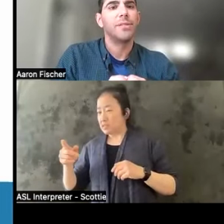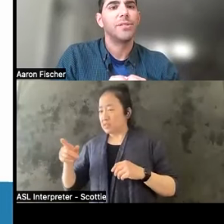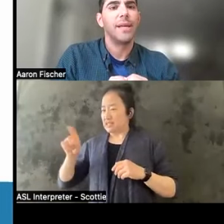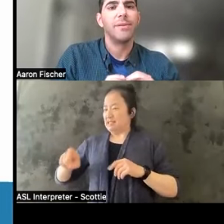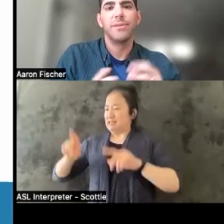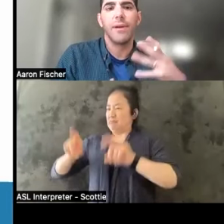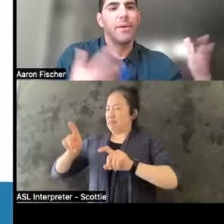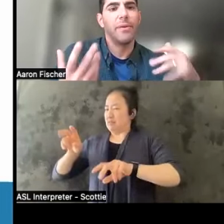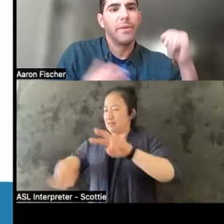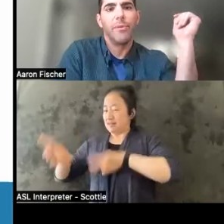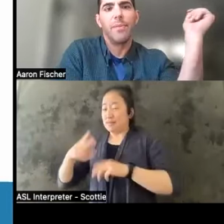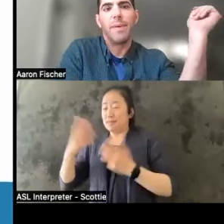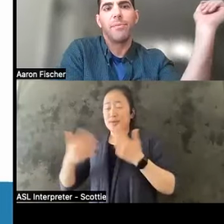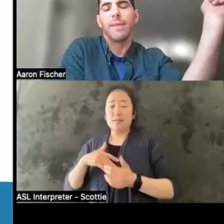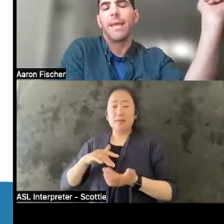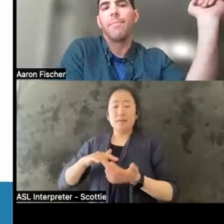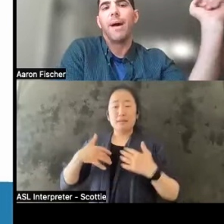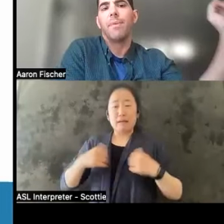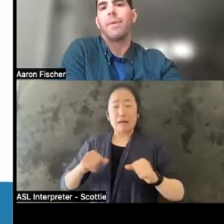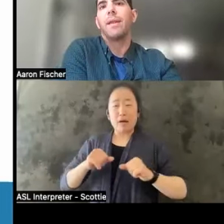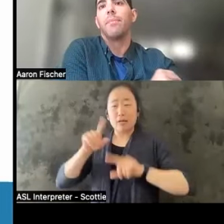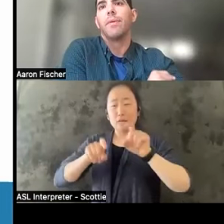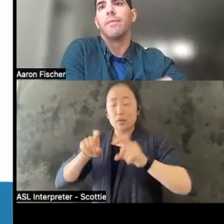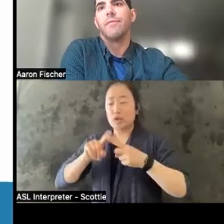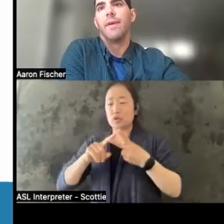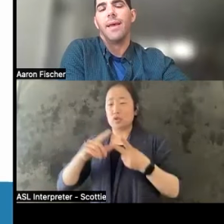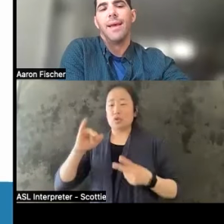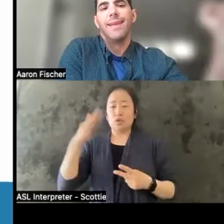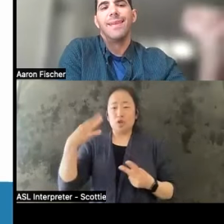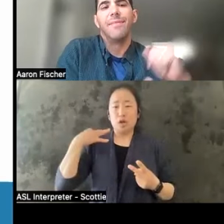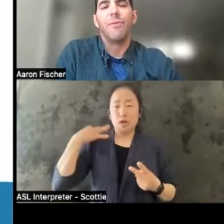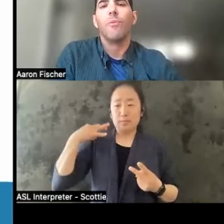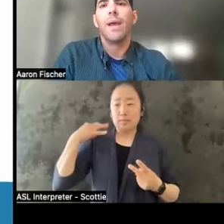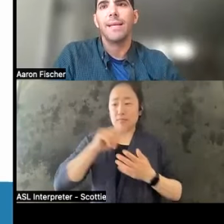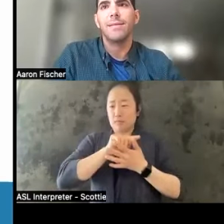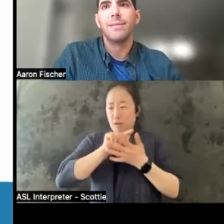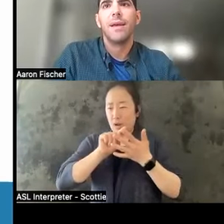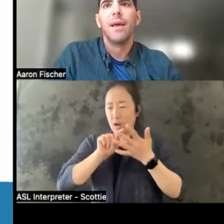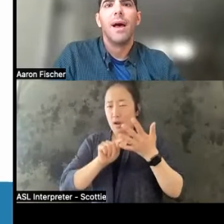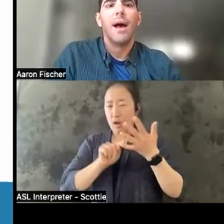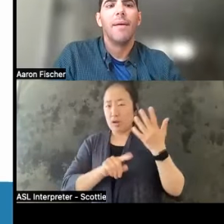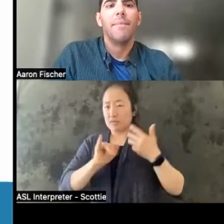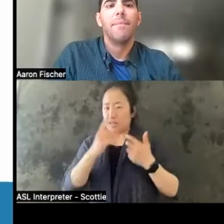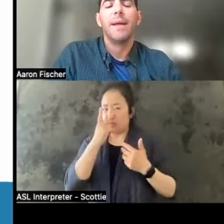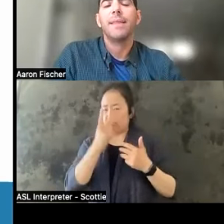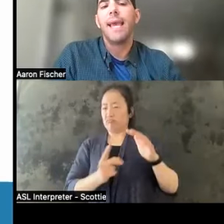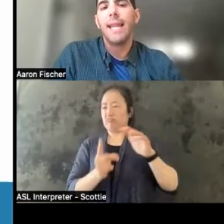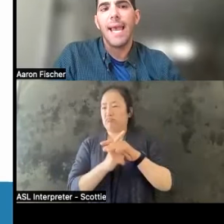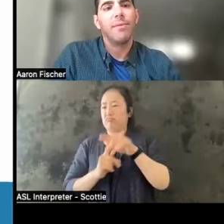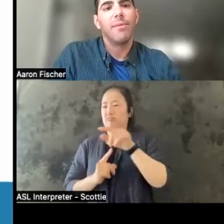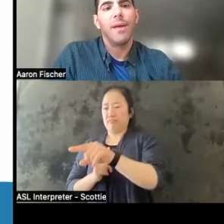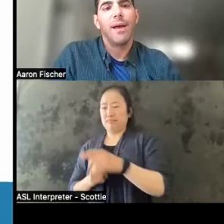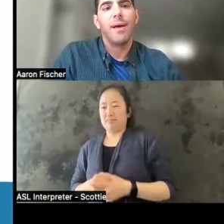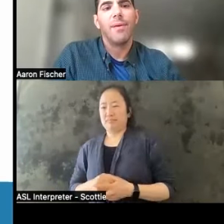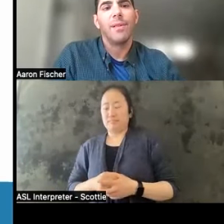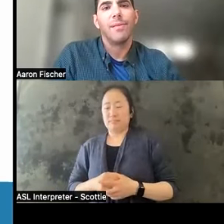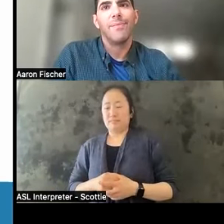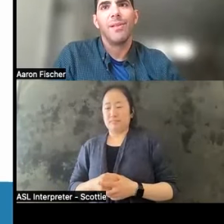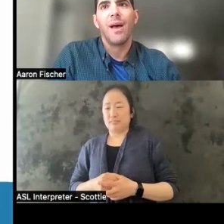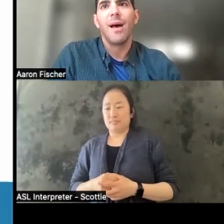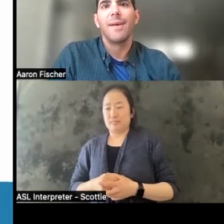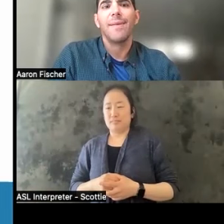medical questionnaires or other employment paperwork. They can pop up in a number of different ways. But the ADA,